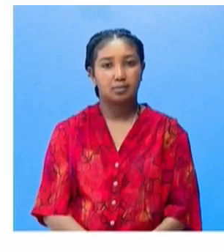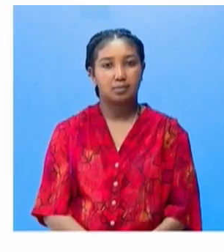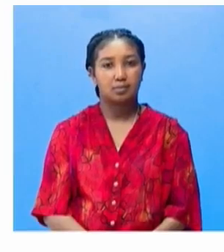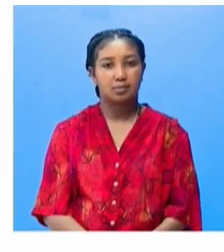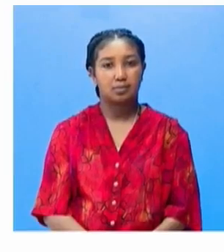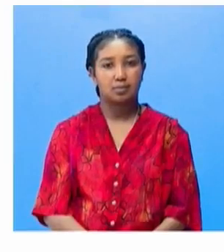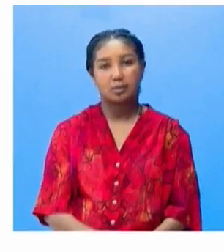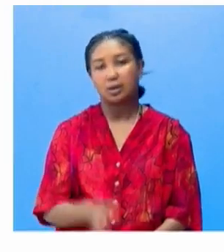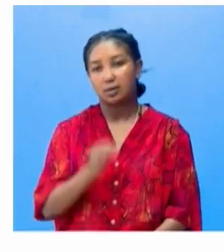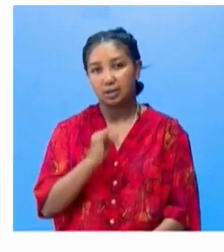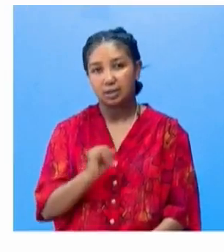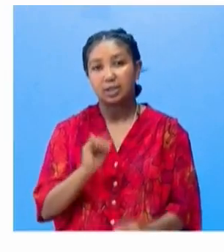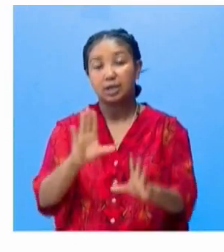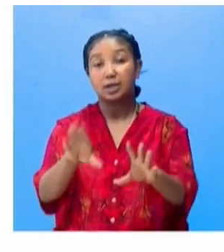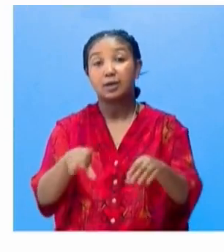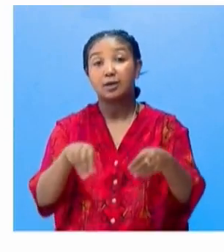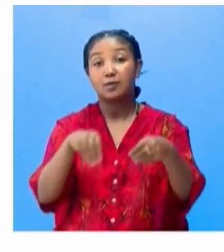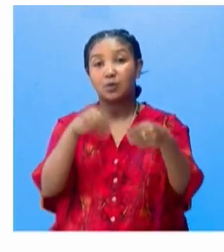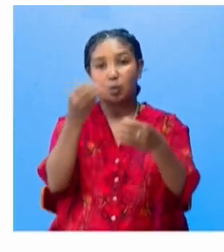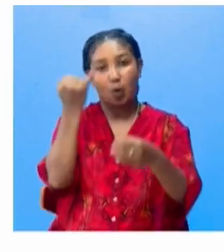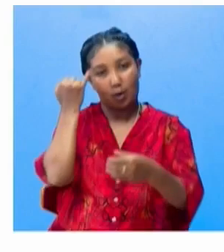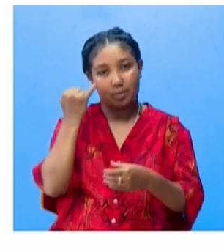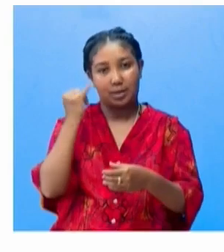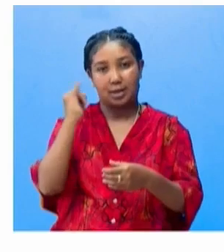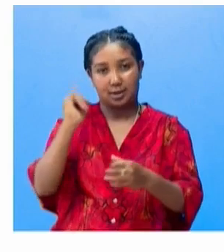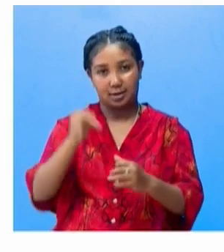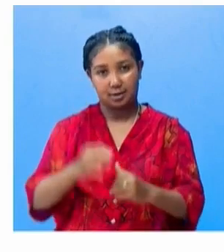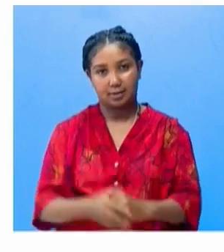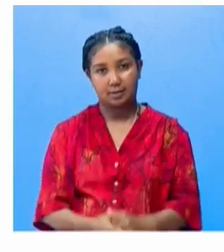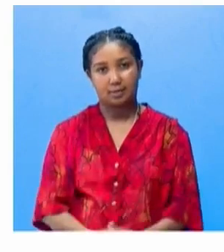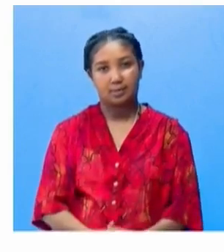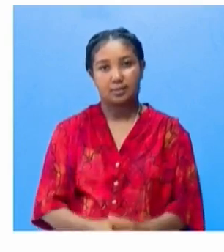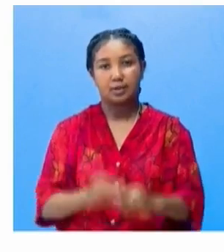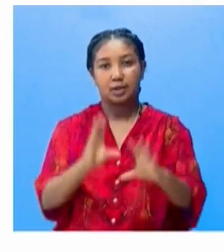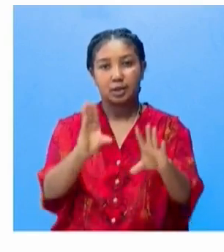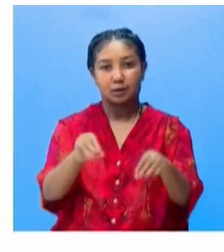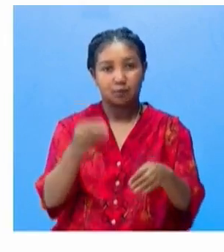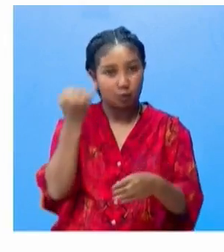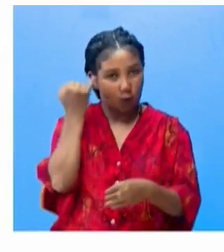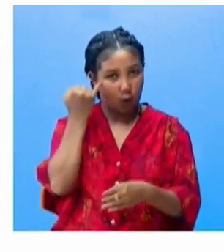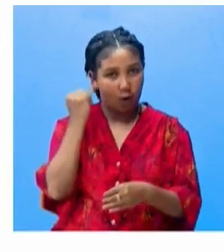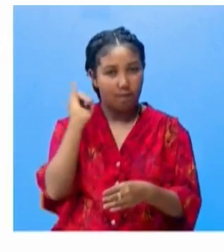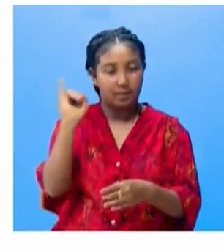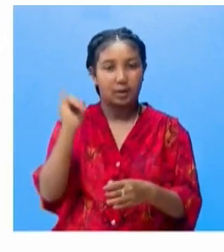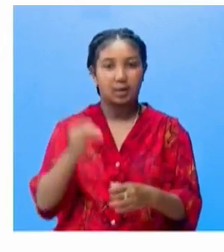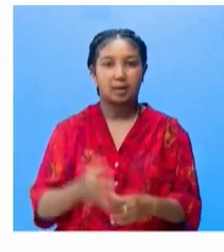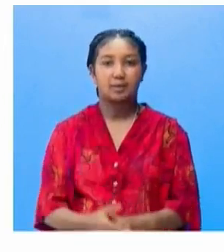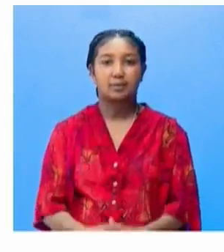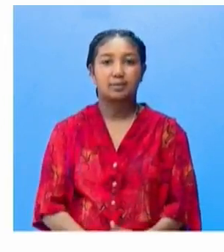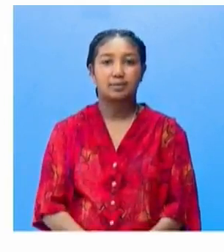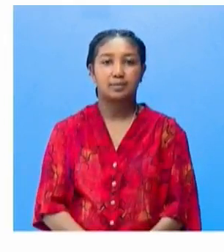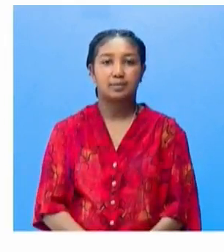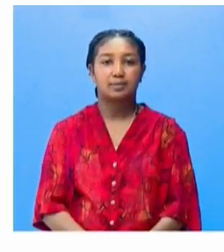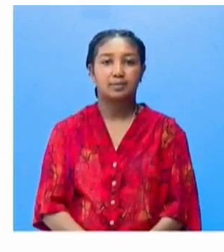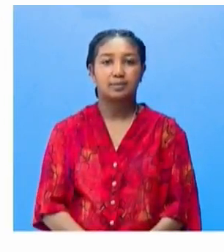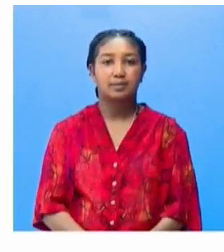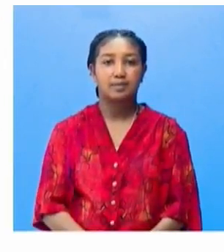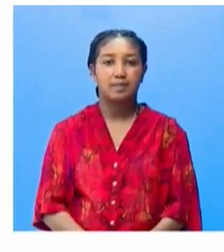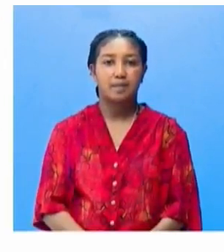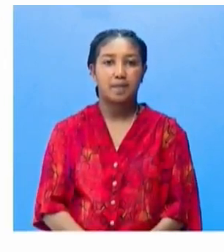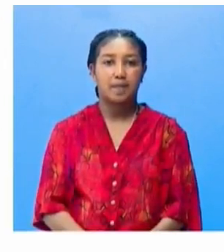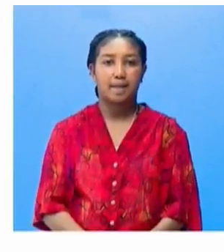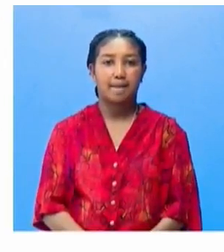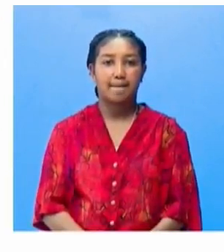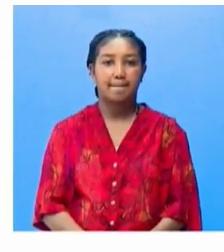It says, give your opinion. Give your opinion